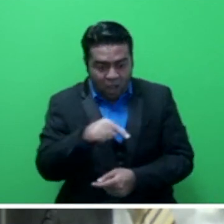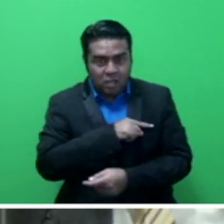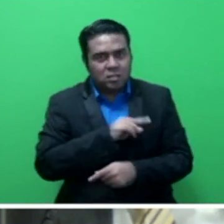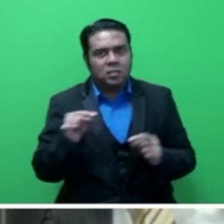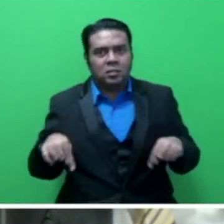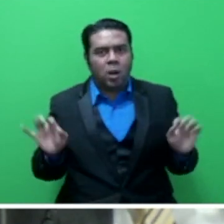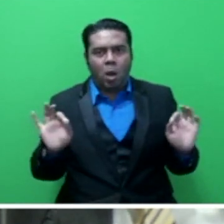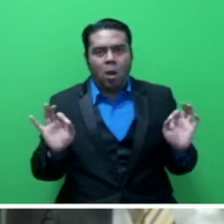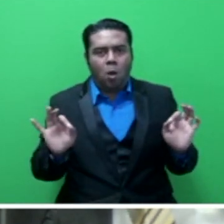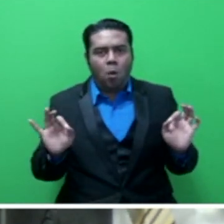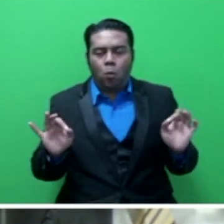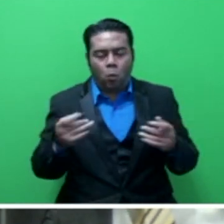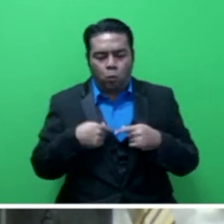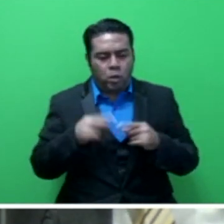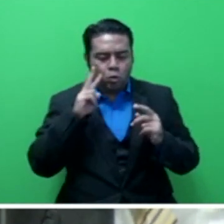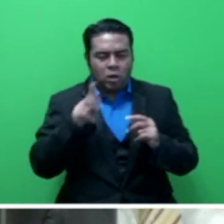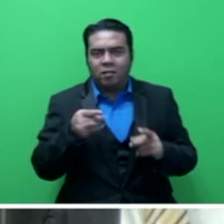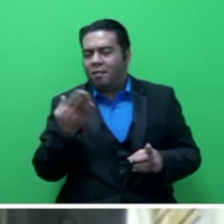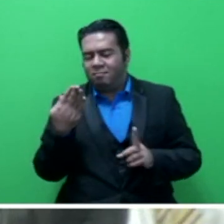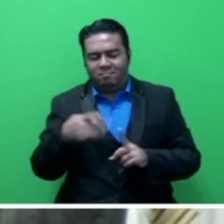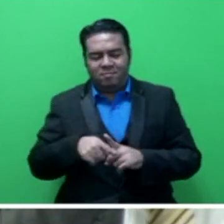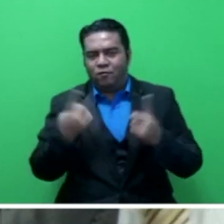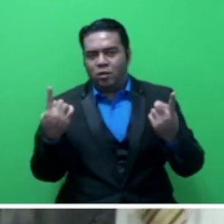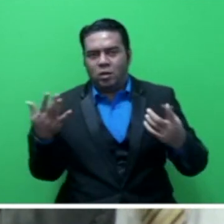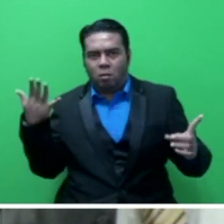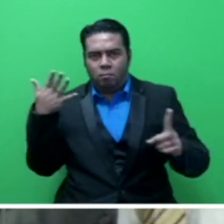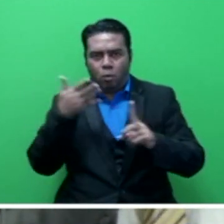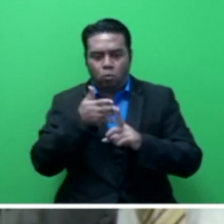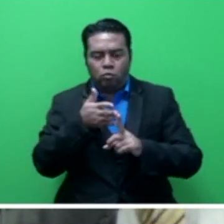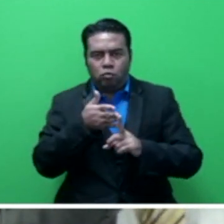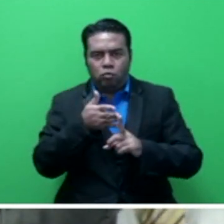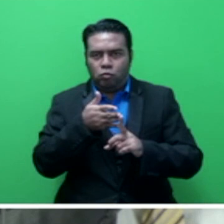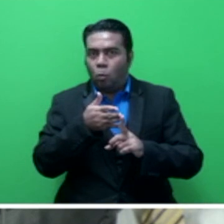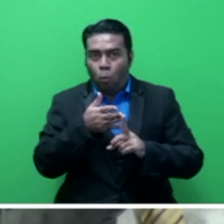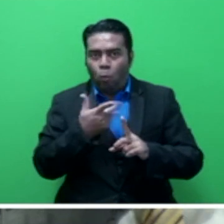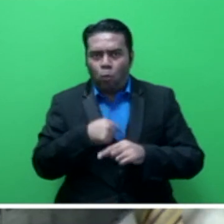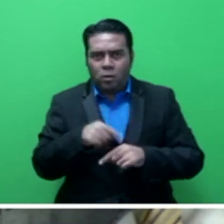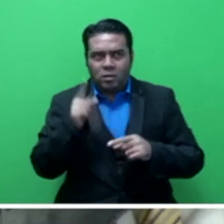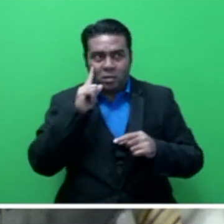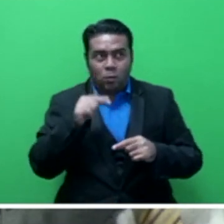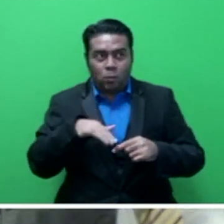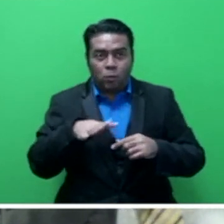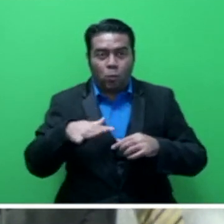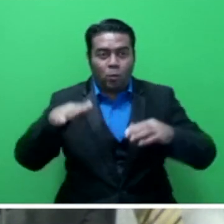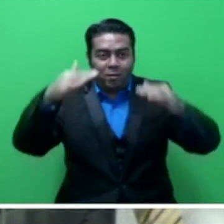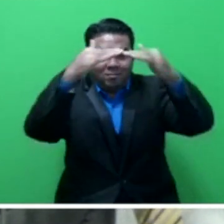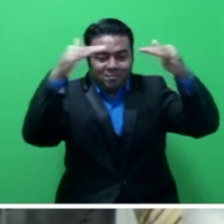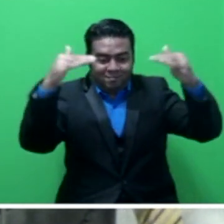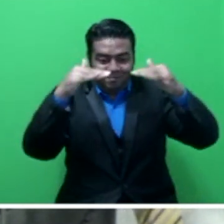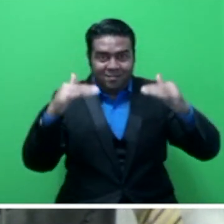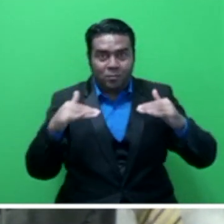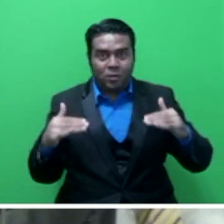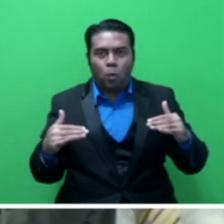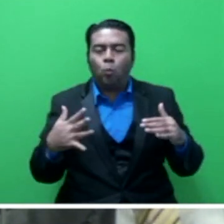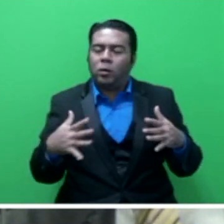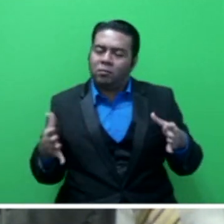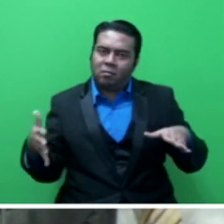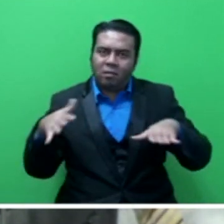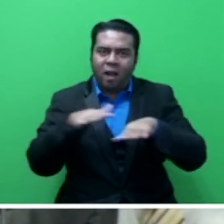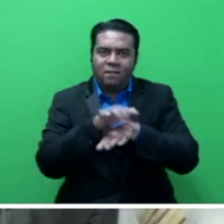looked at a layered approach, a Swiss cheese approach, where we knew that we'll have the layers in between will be able to cover